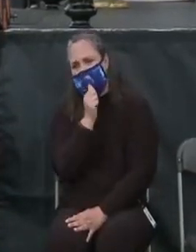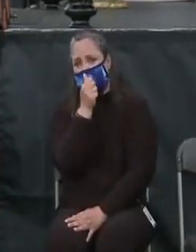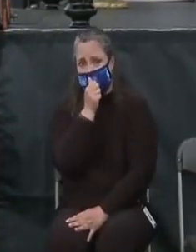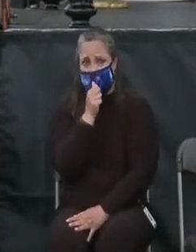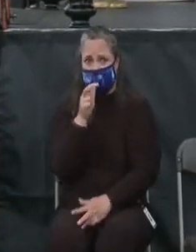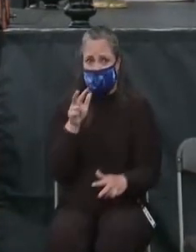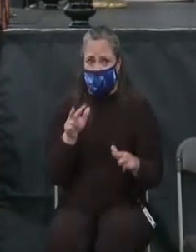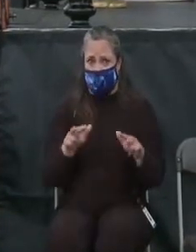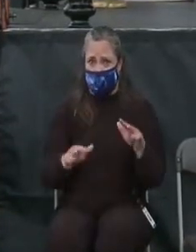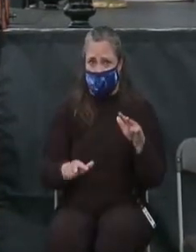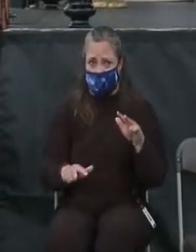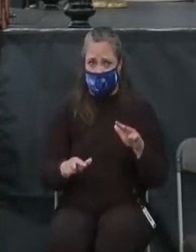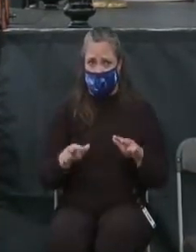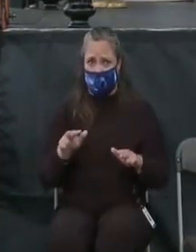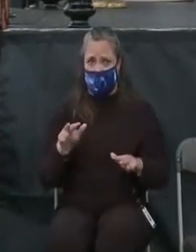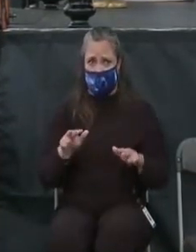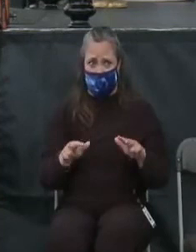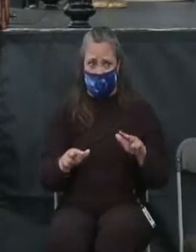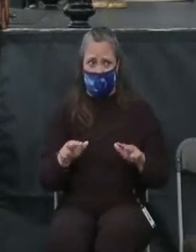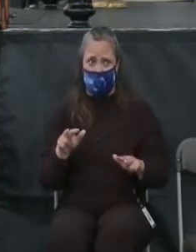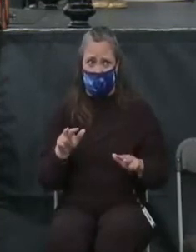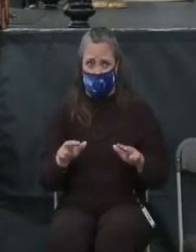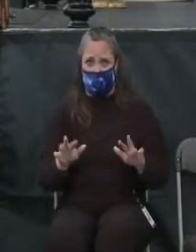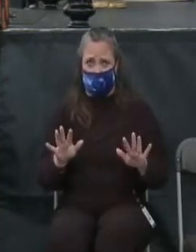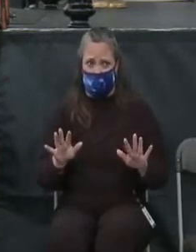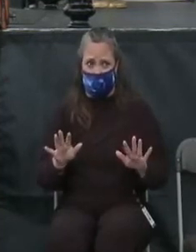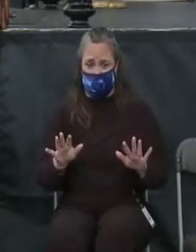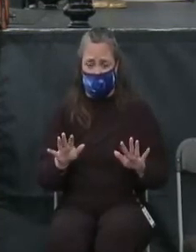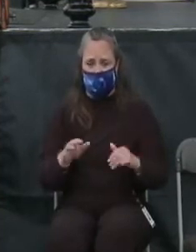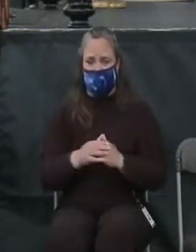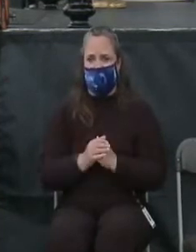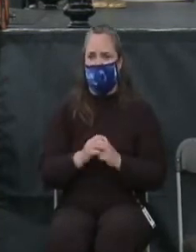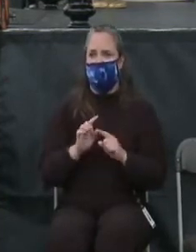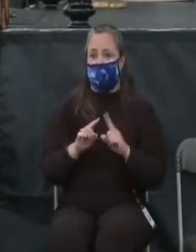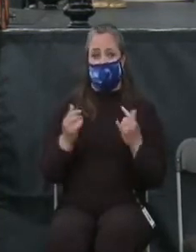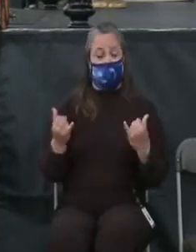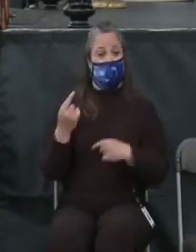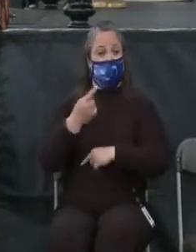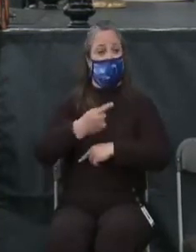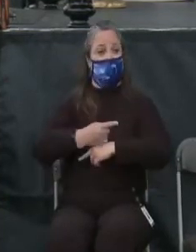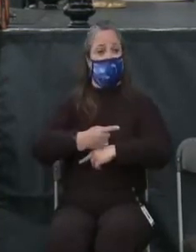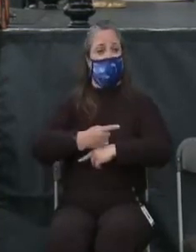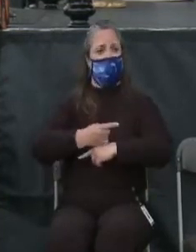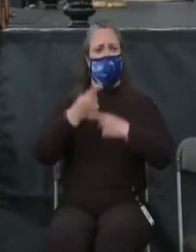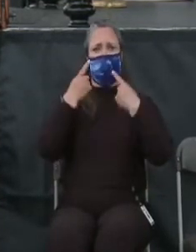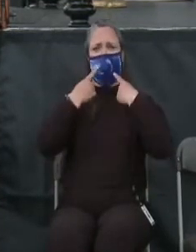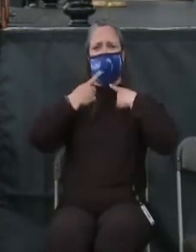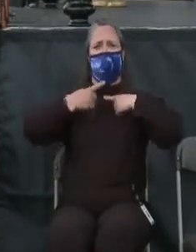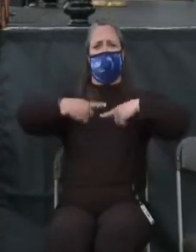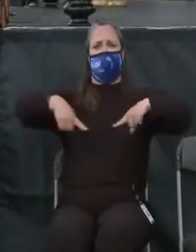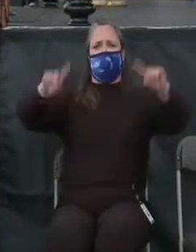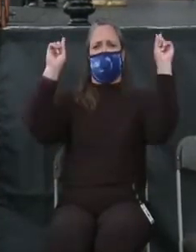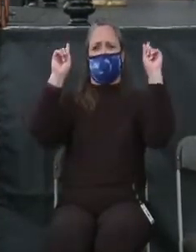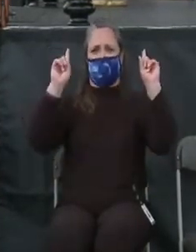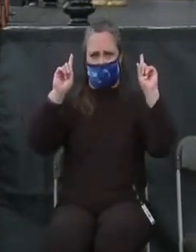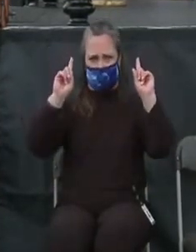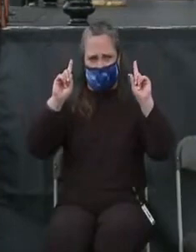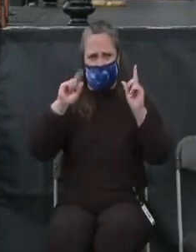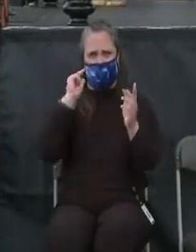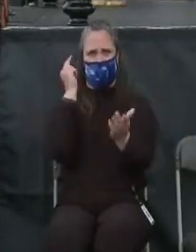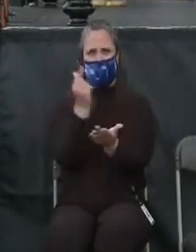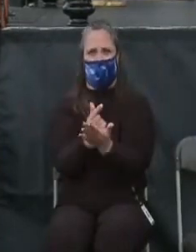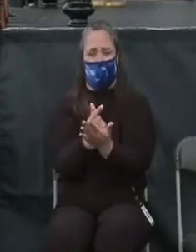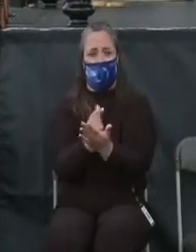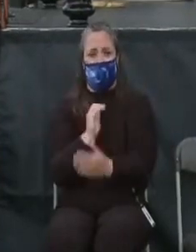awkward silent moments through Blackboard and Zoom. But today we get to accomplish one of many milestones. Today we get to fulfill